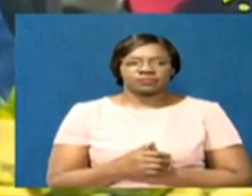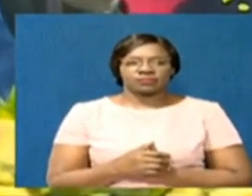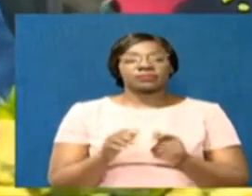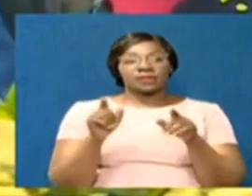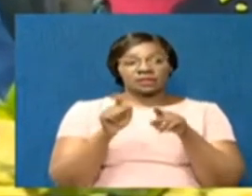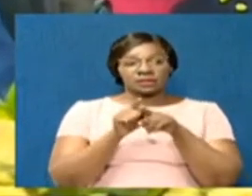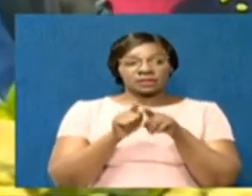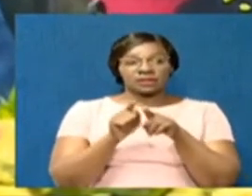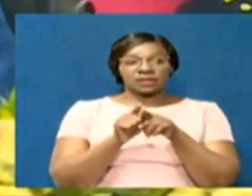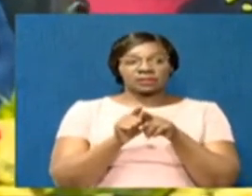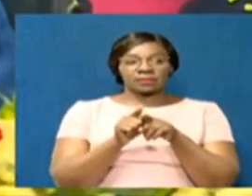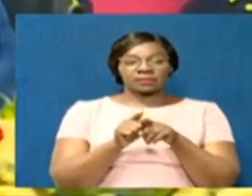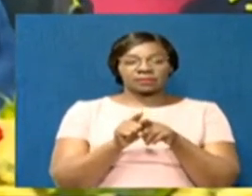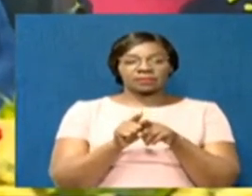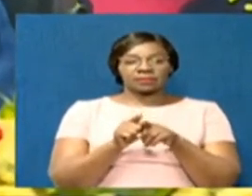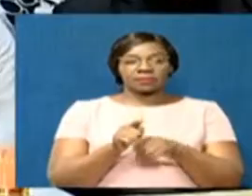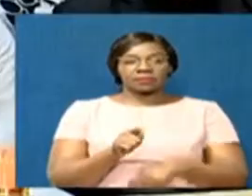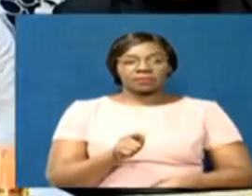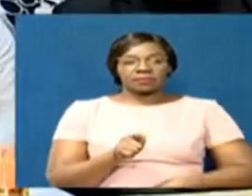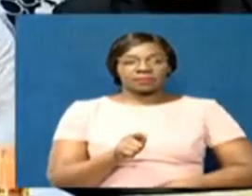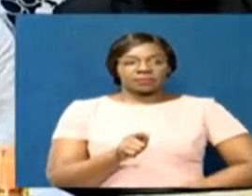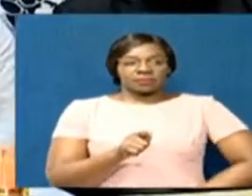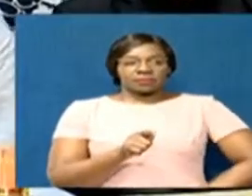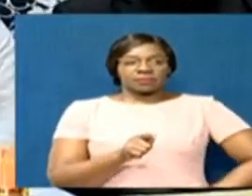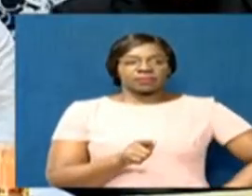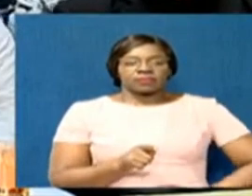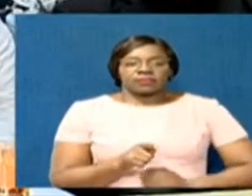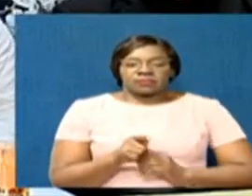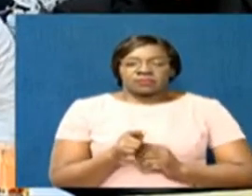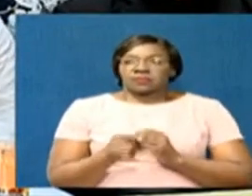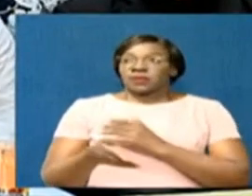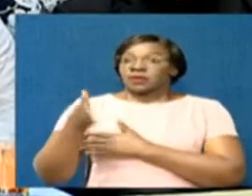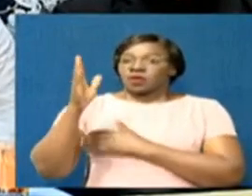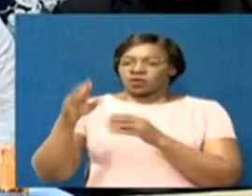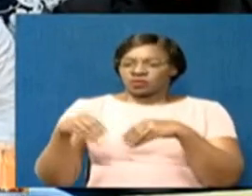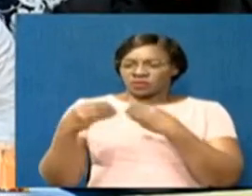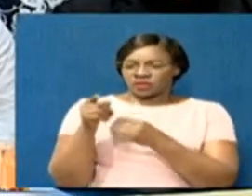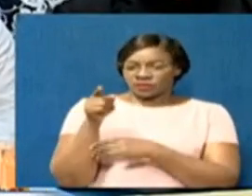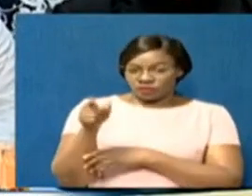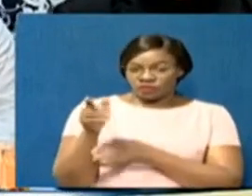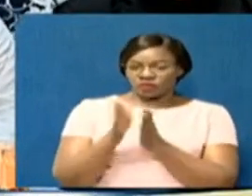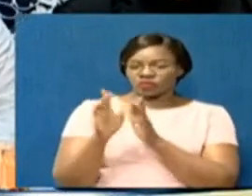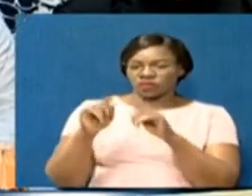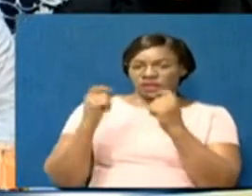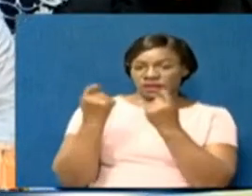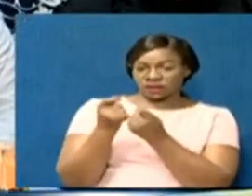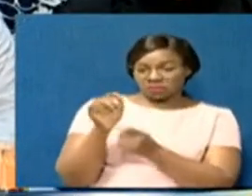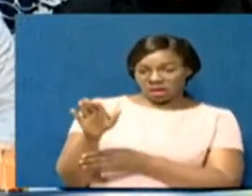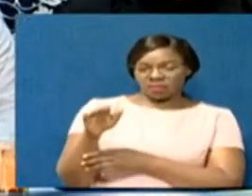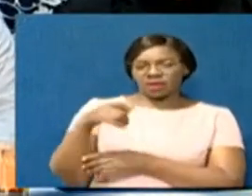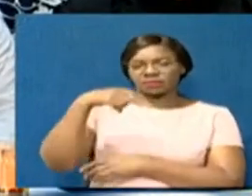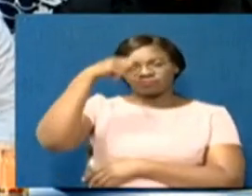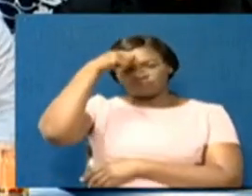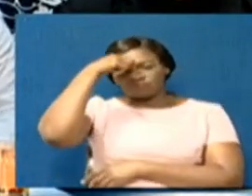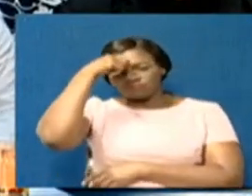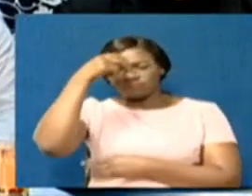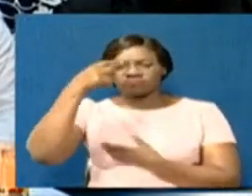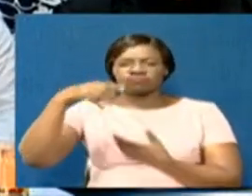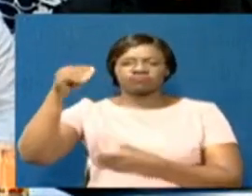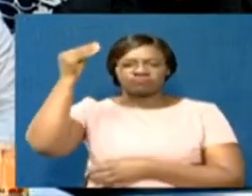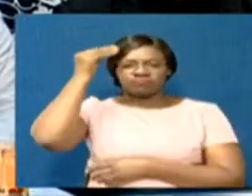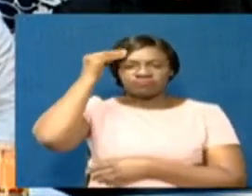and that, Your Excellency, God will give you and your team the wisdom, the knowledge, and the means